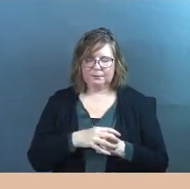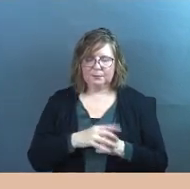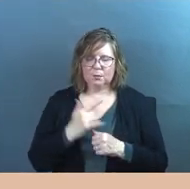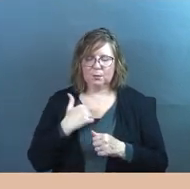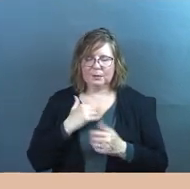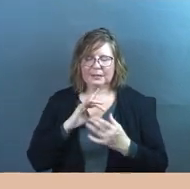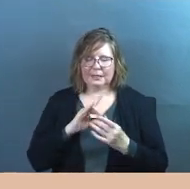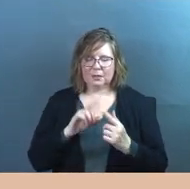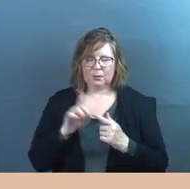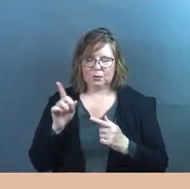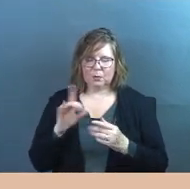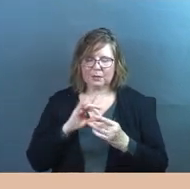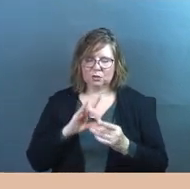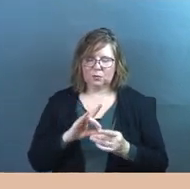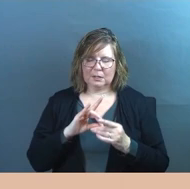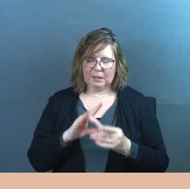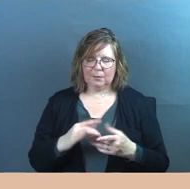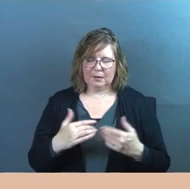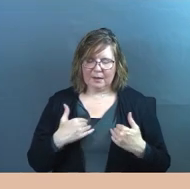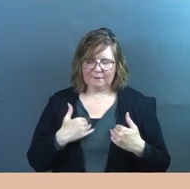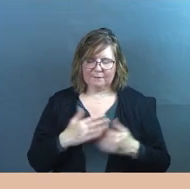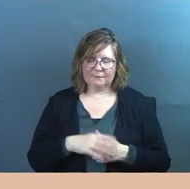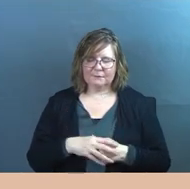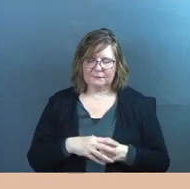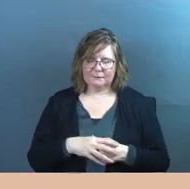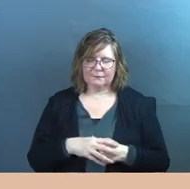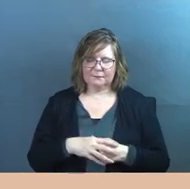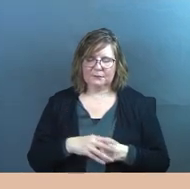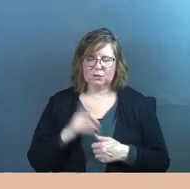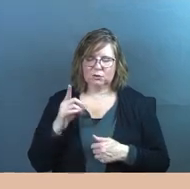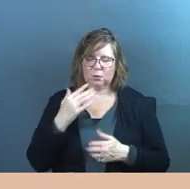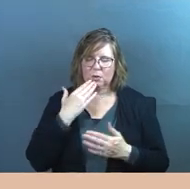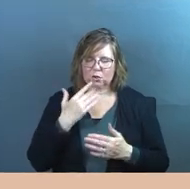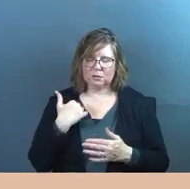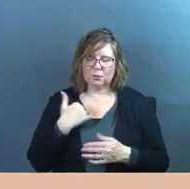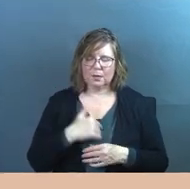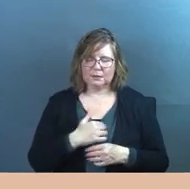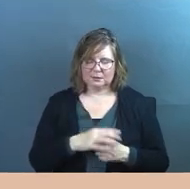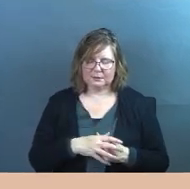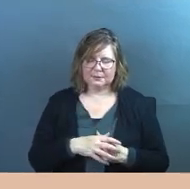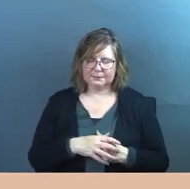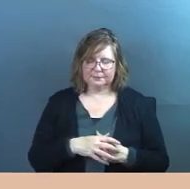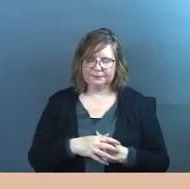God, that we get to connect with you in this relationship that we have. God, you are good to us.